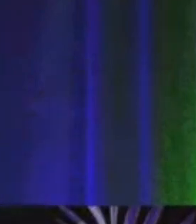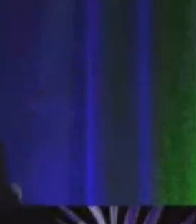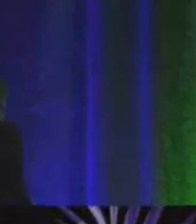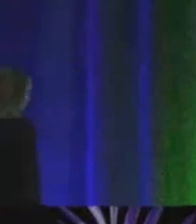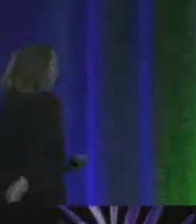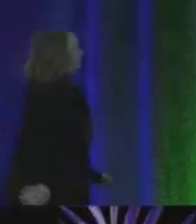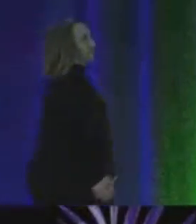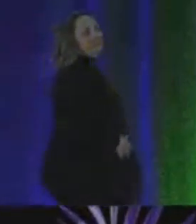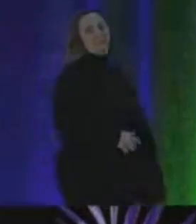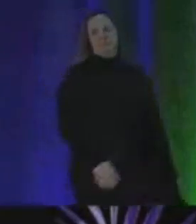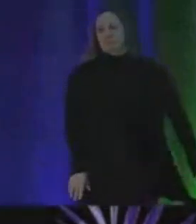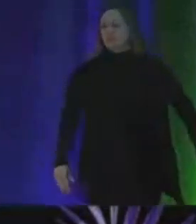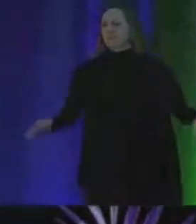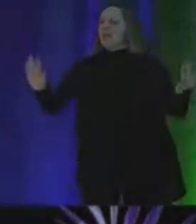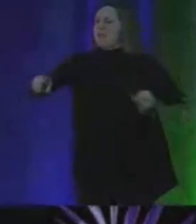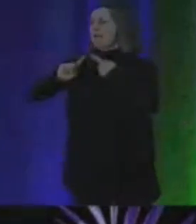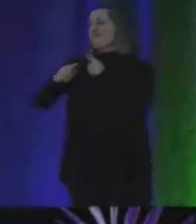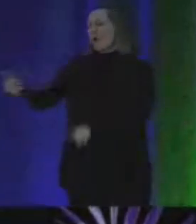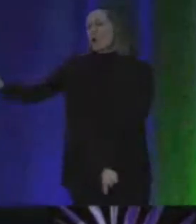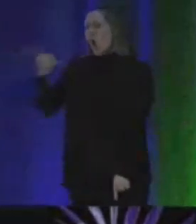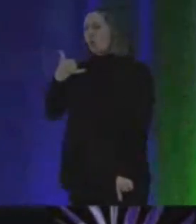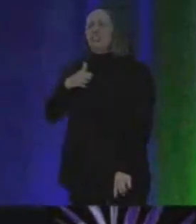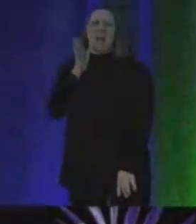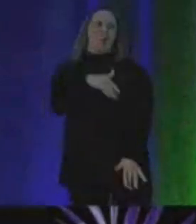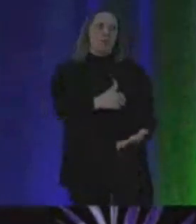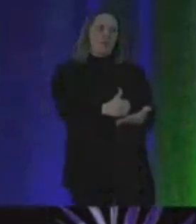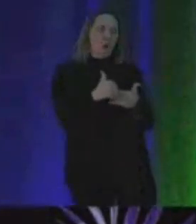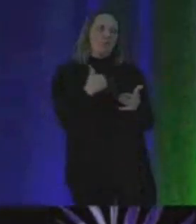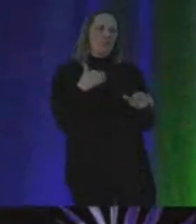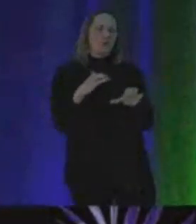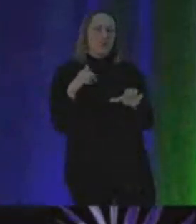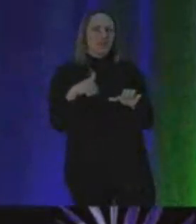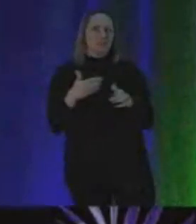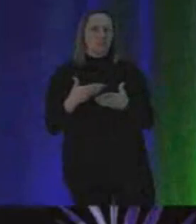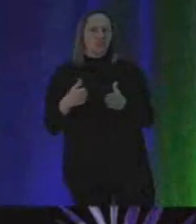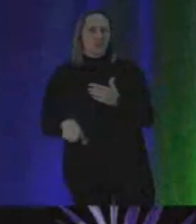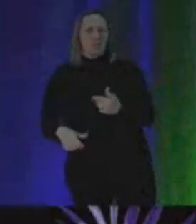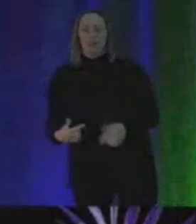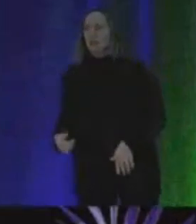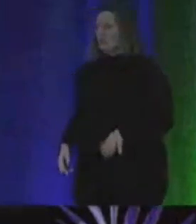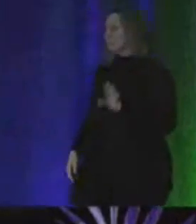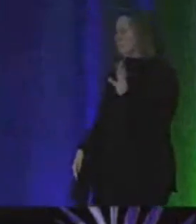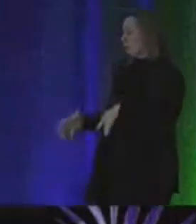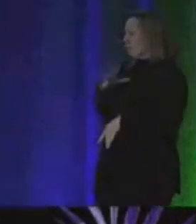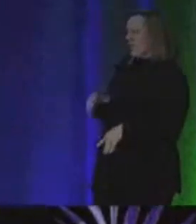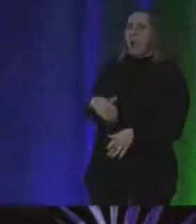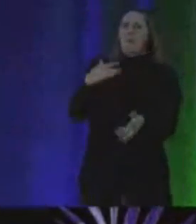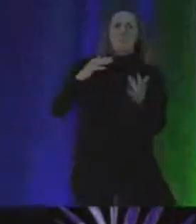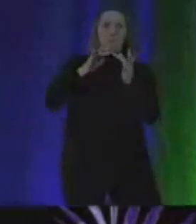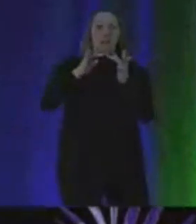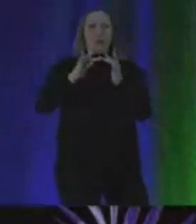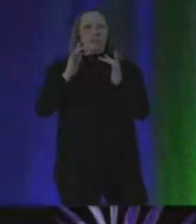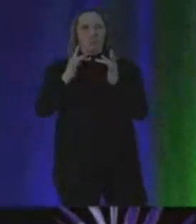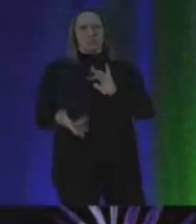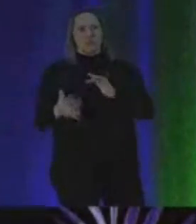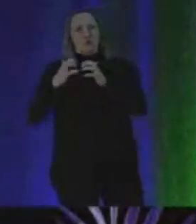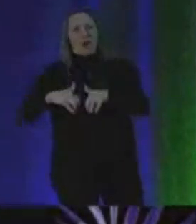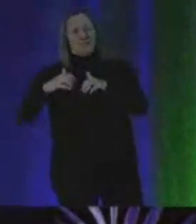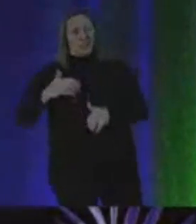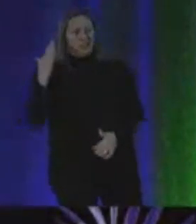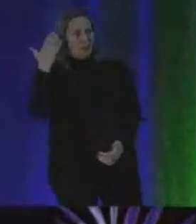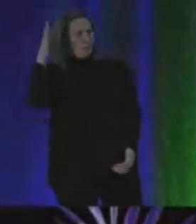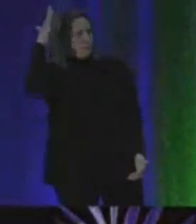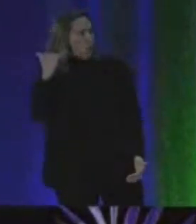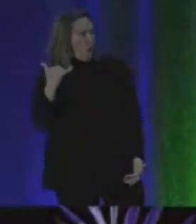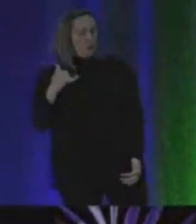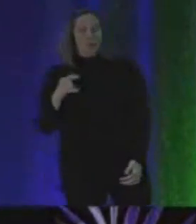this performance shit? I'm like, yeah, for sure. He's like, my site's crashing, and I don't know why. And he's a